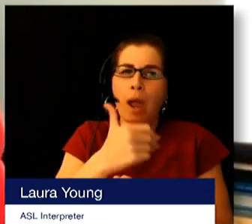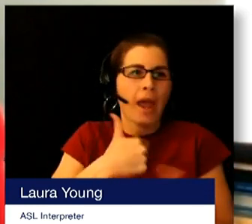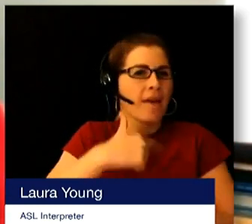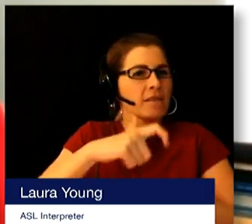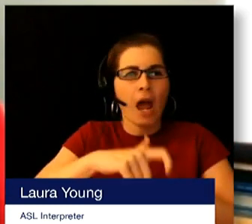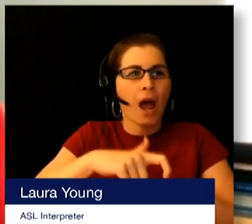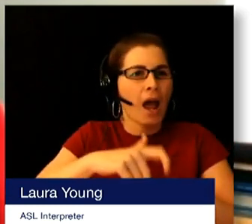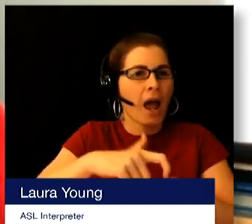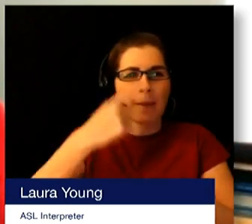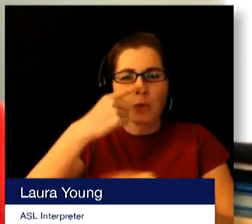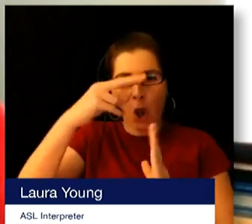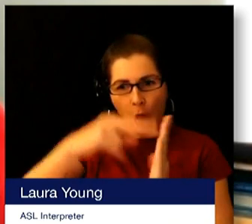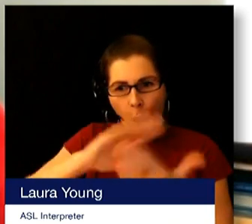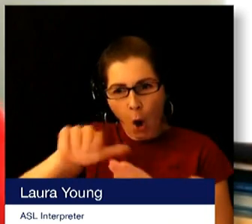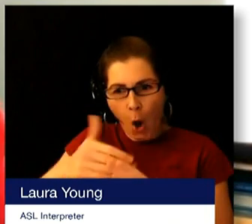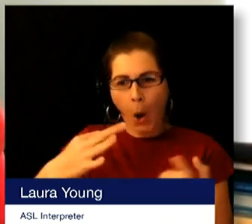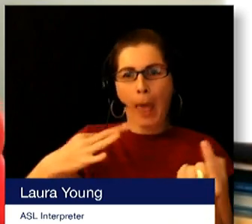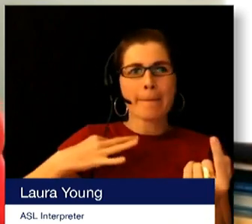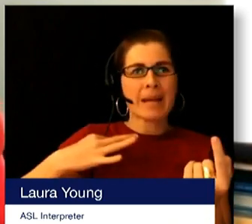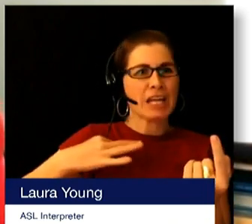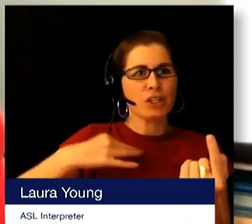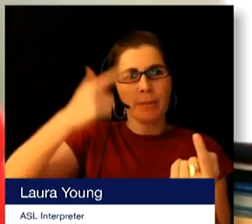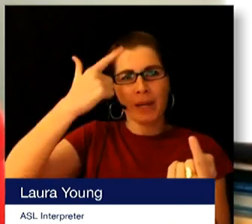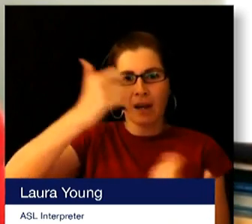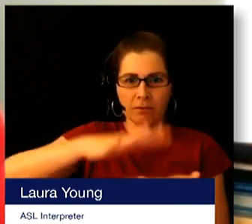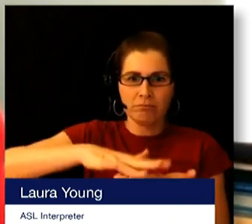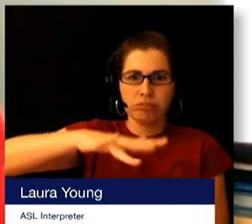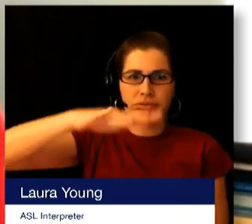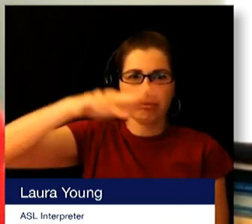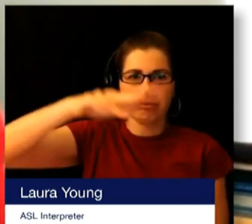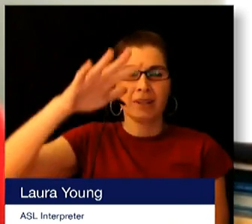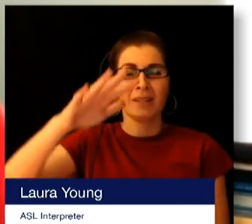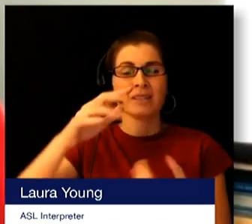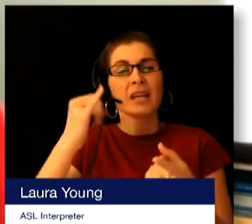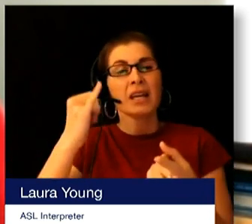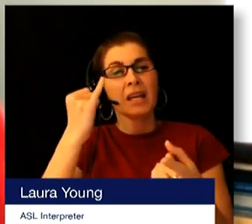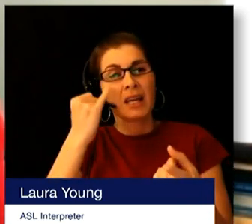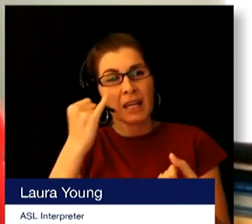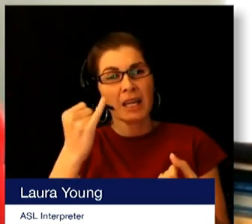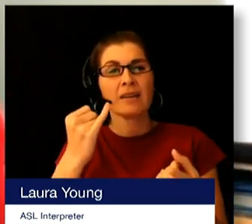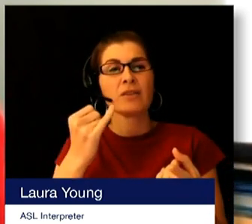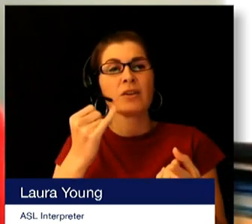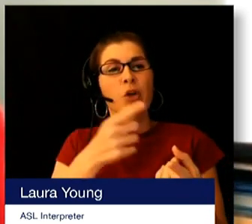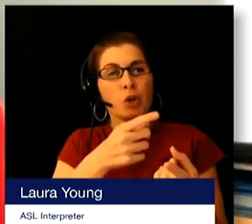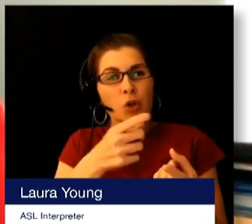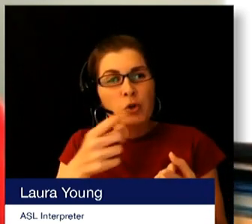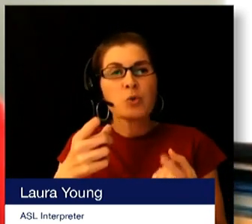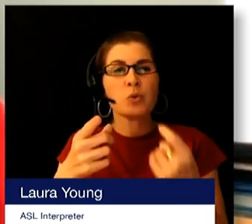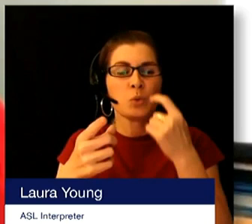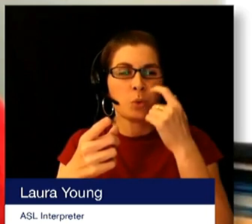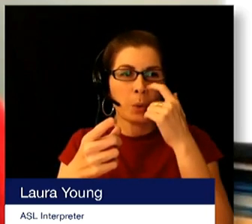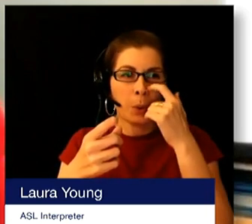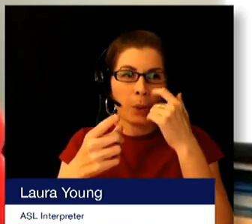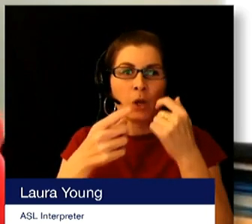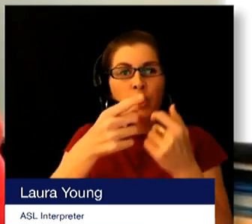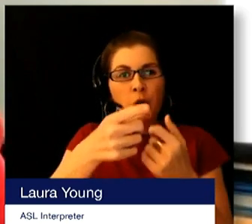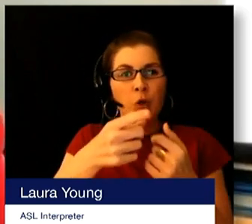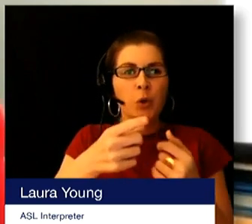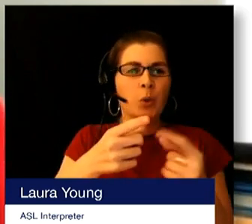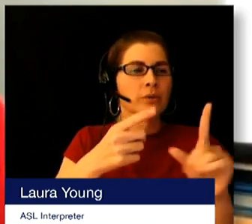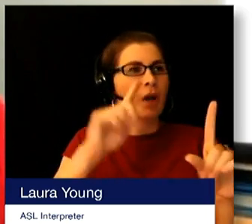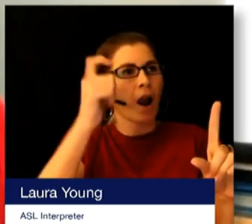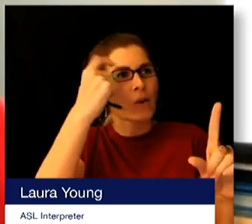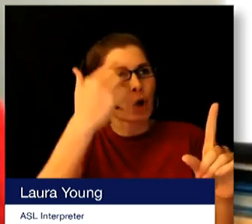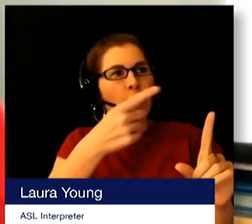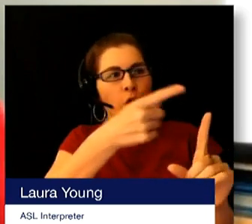stacking up and stacking up and stacking up. So if it's something that you're consistently doing, you're consistently reviewing these